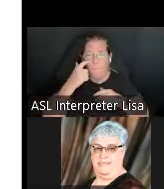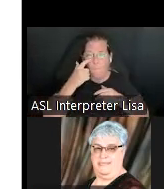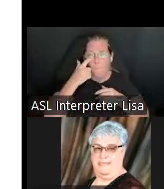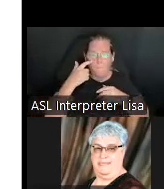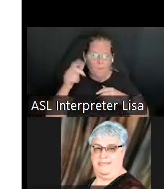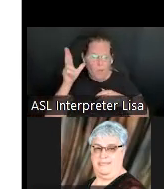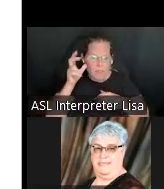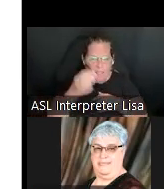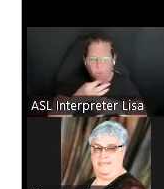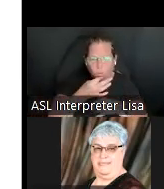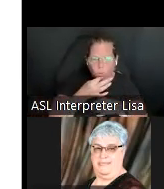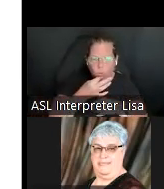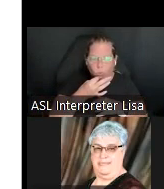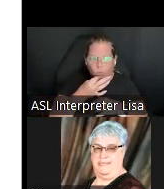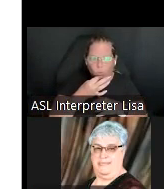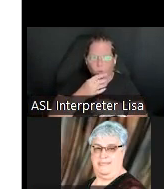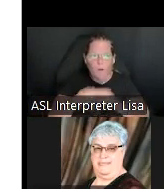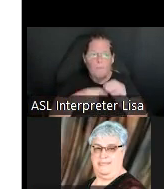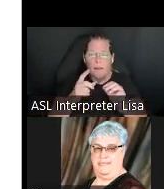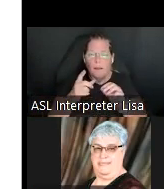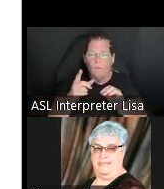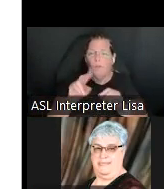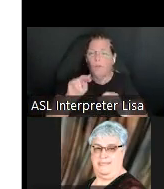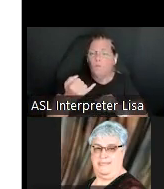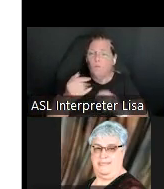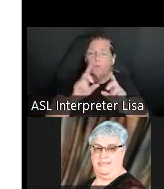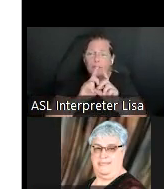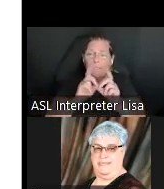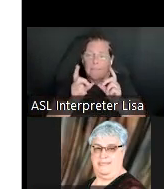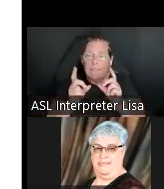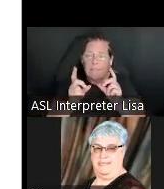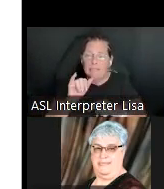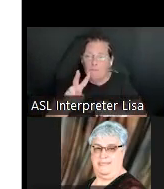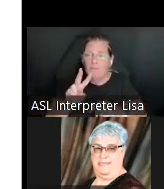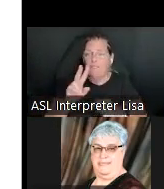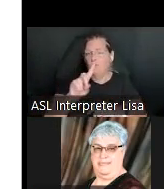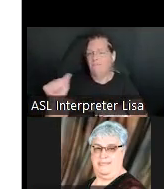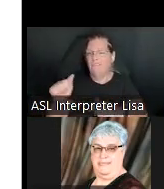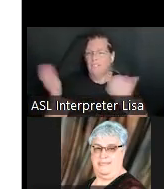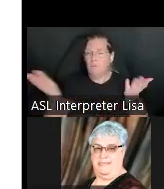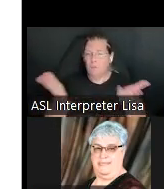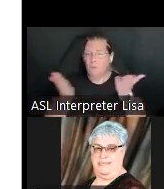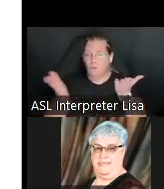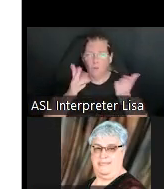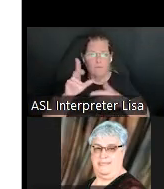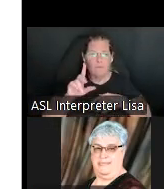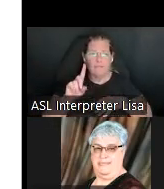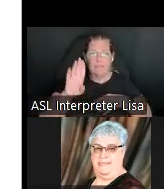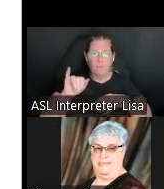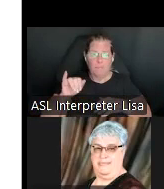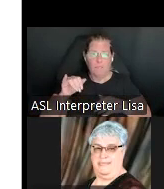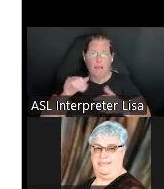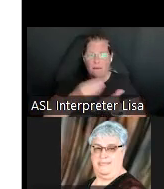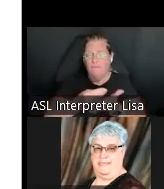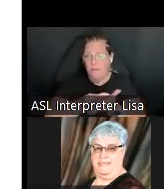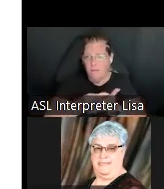couple of minutes about the New Jersey Division of Disability Services TBI fund, where so